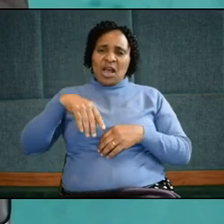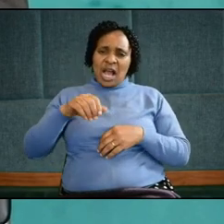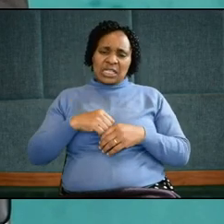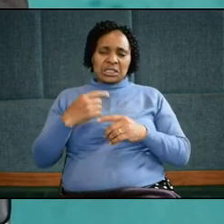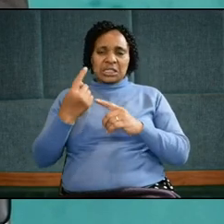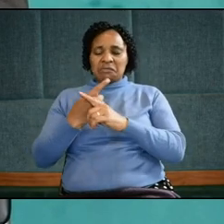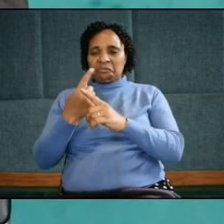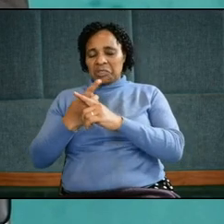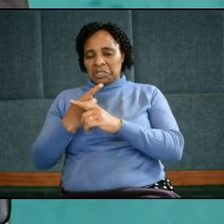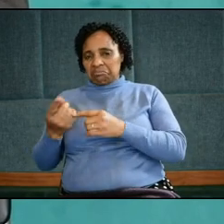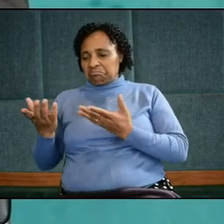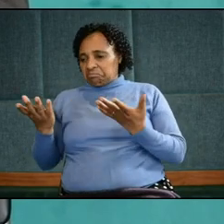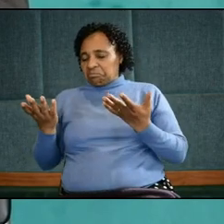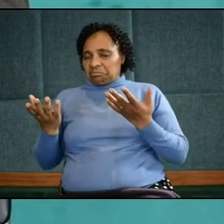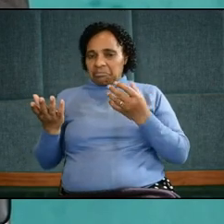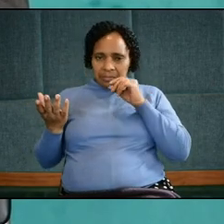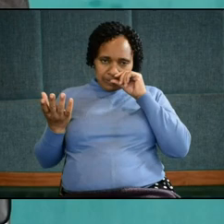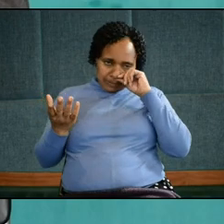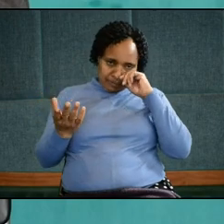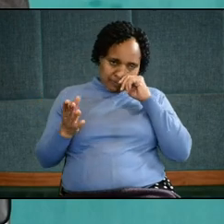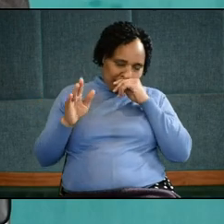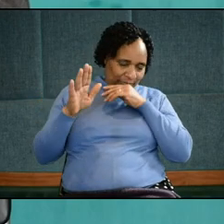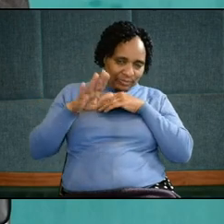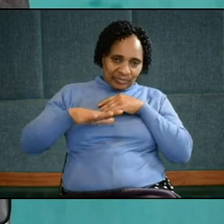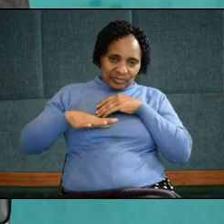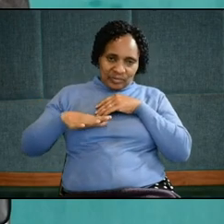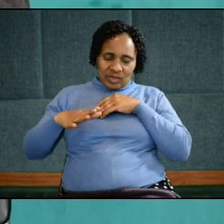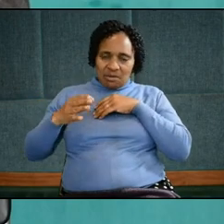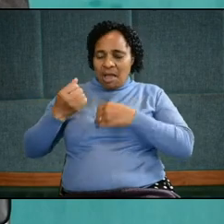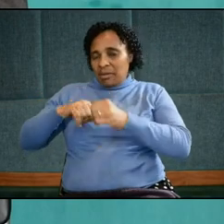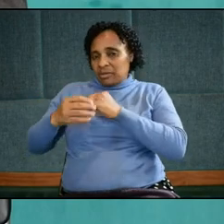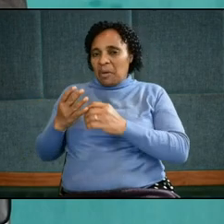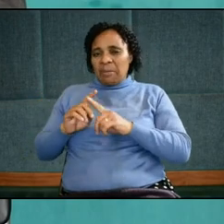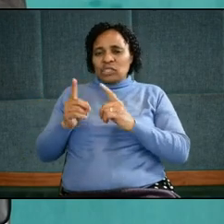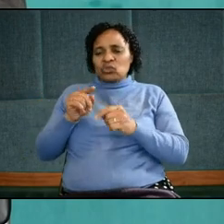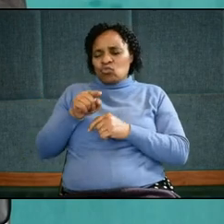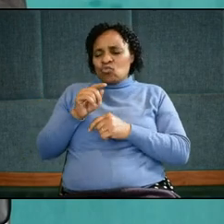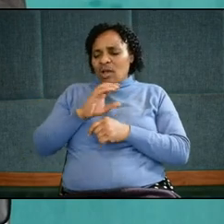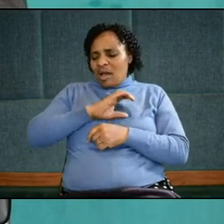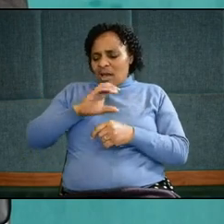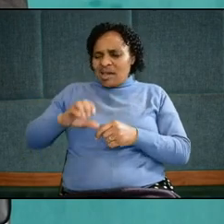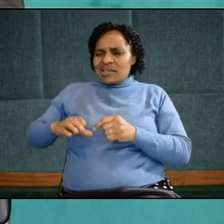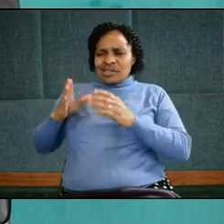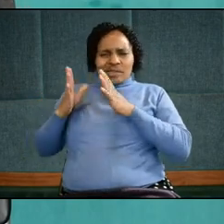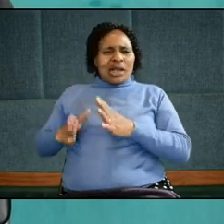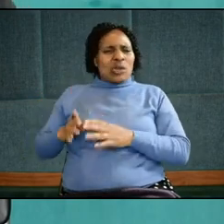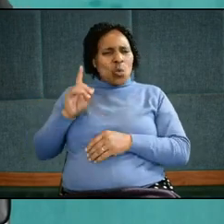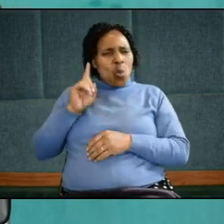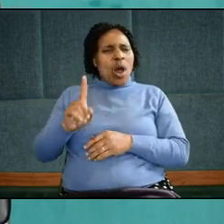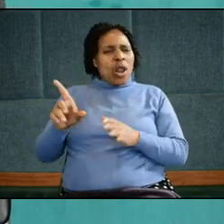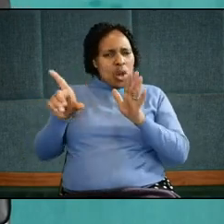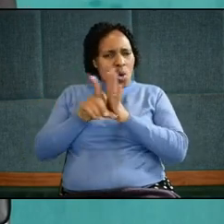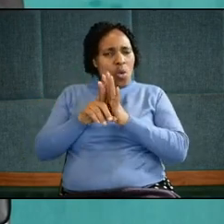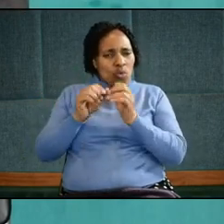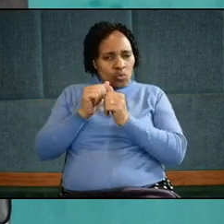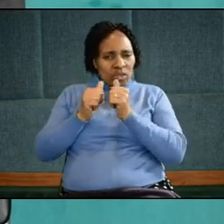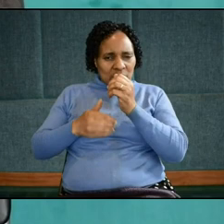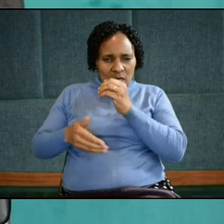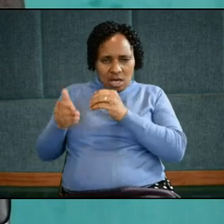sides. Yeah. Right? But when you are a Christian, there's only one law that governs